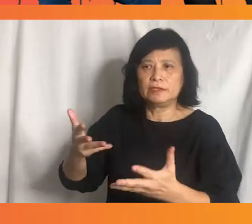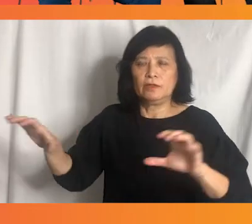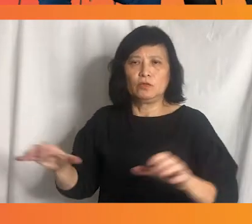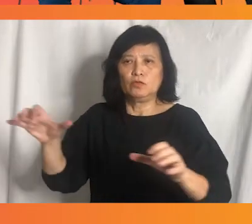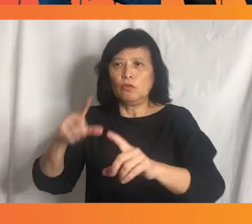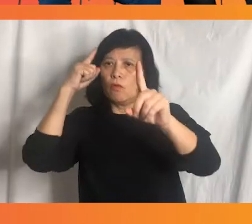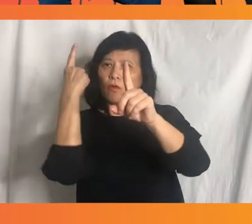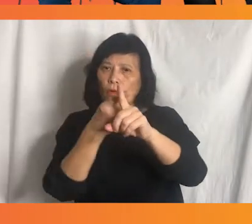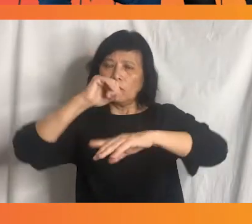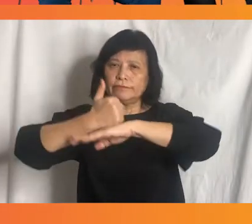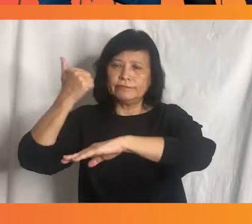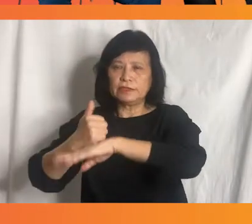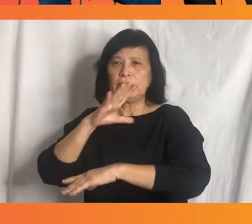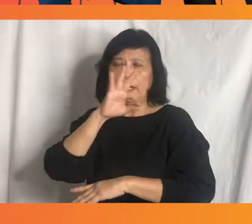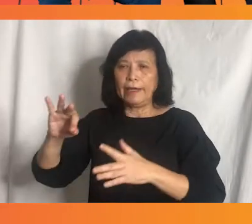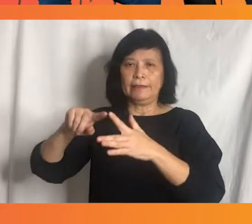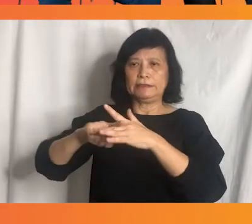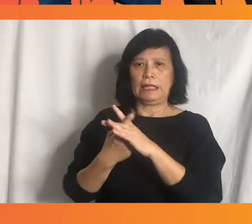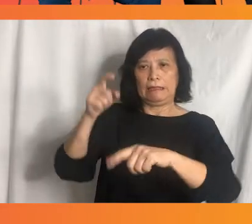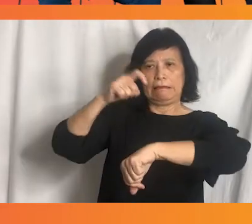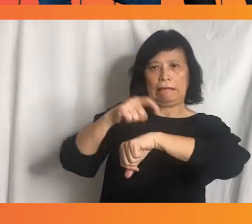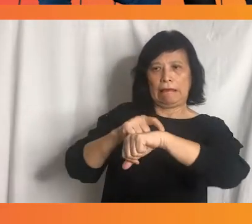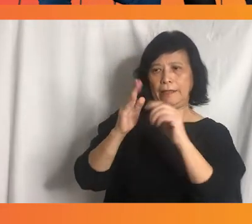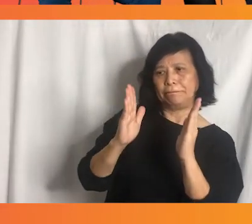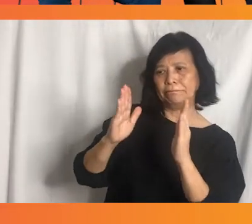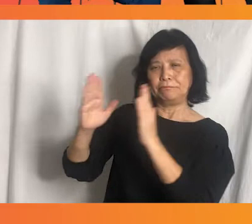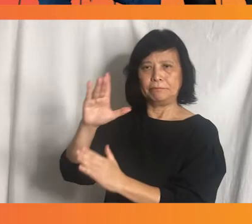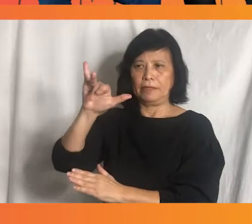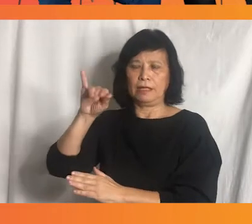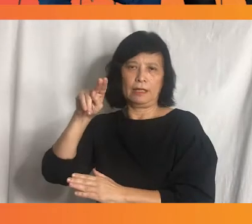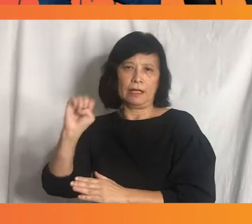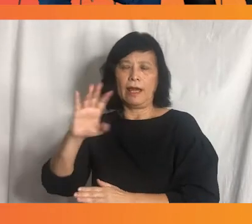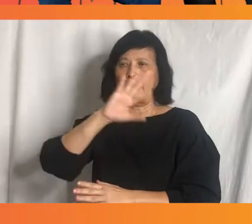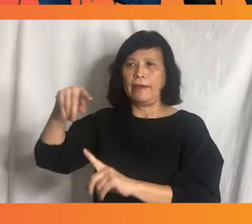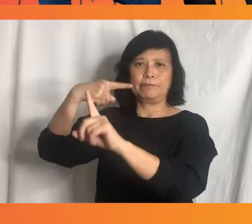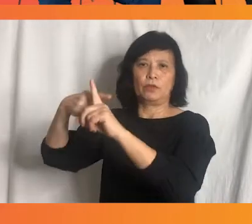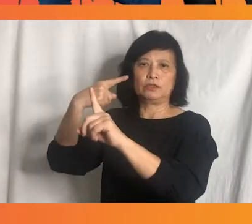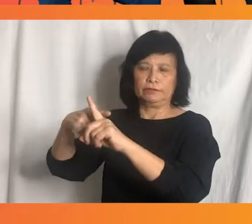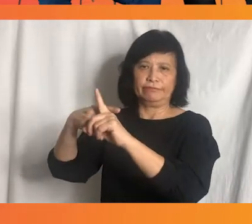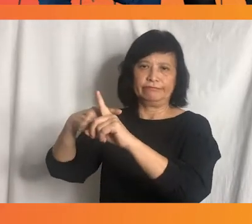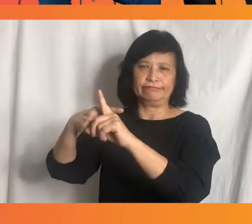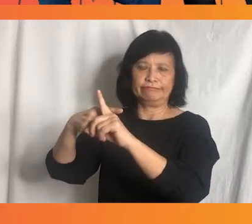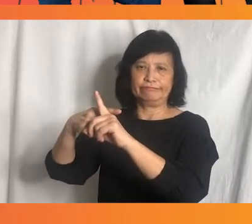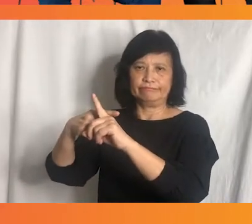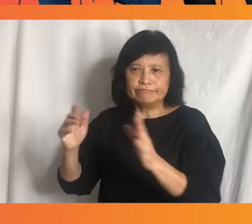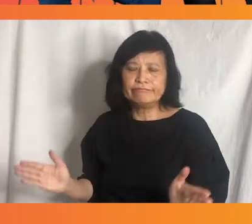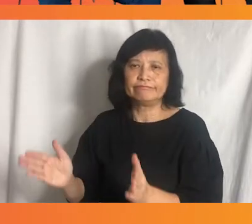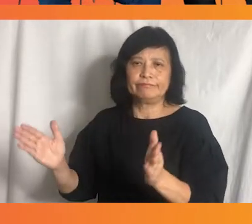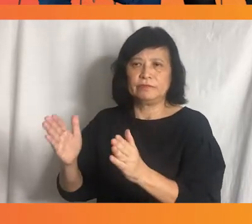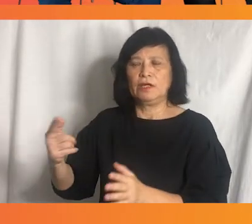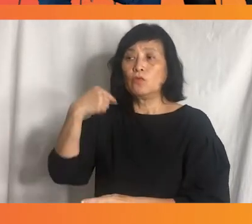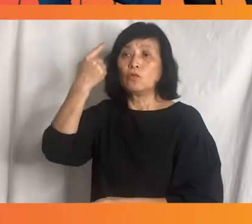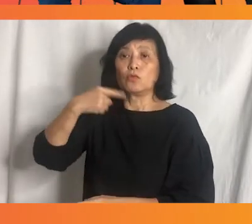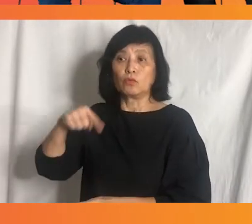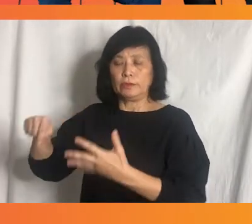with them, and initiate timeline for change, and also providing positive reinforcements. People in action stage